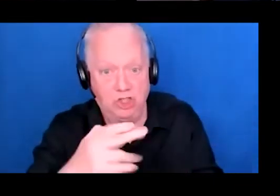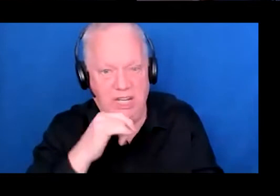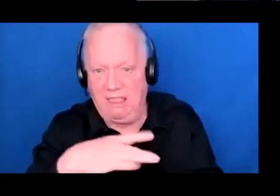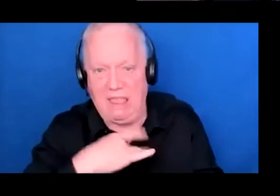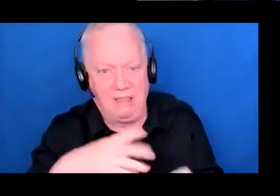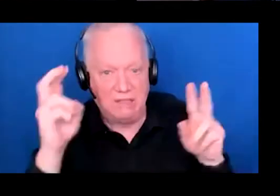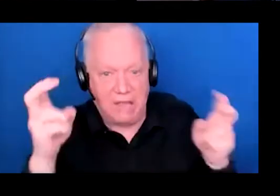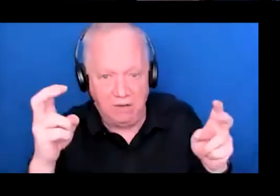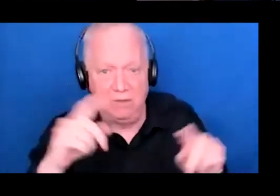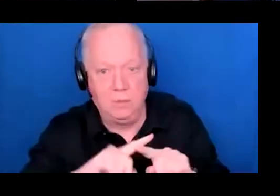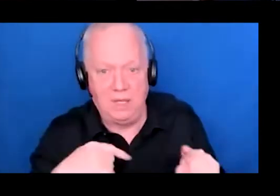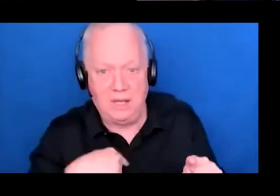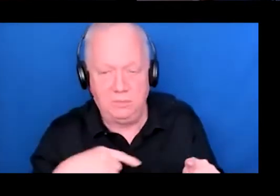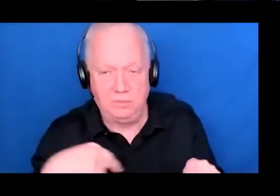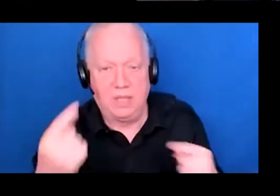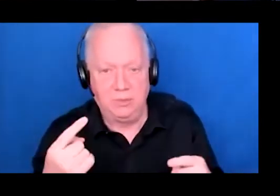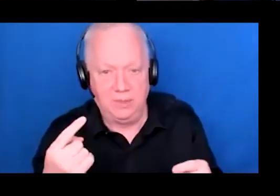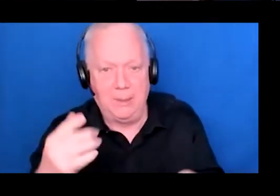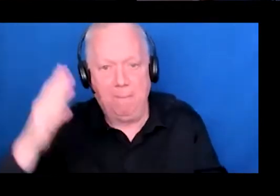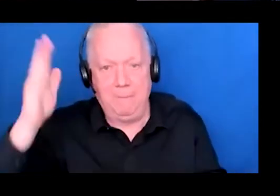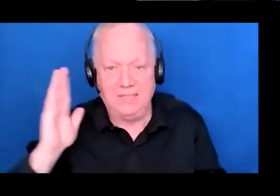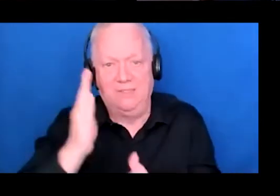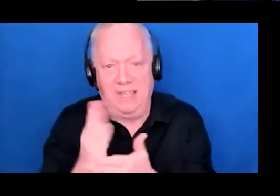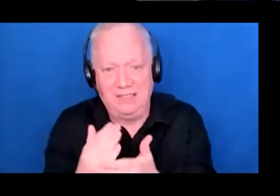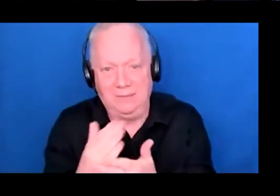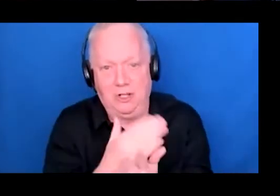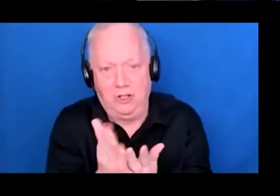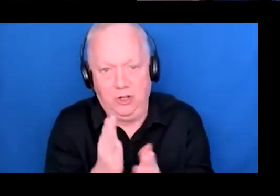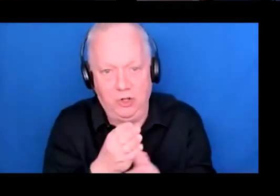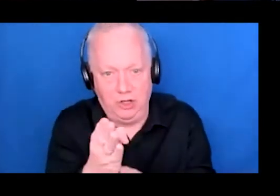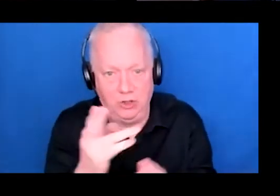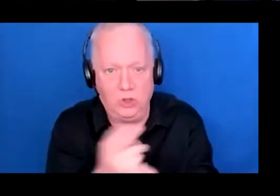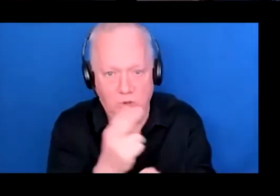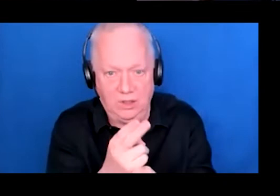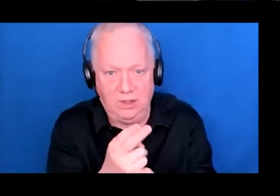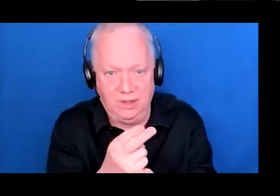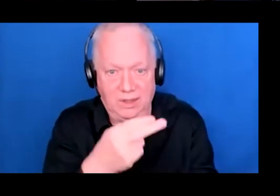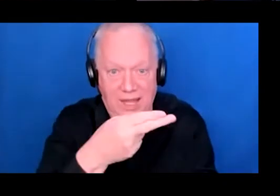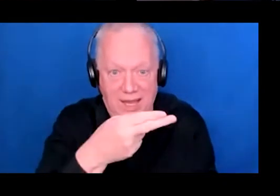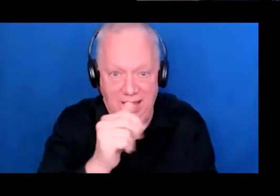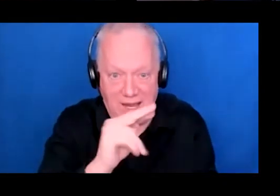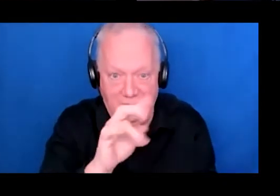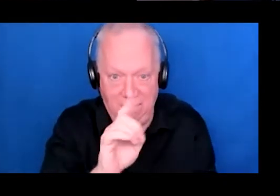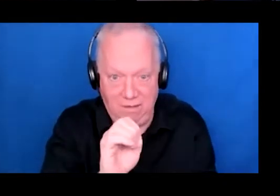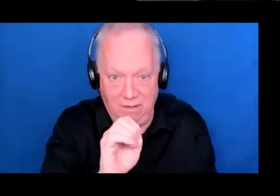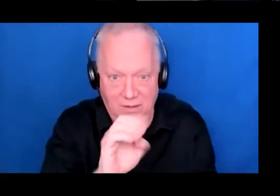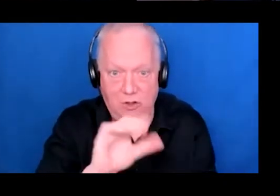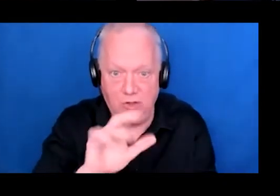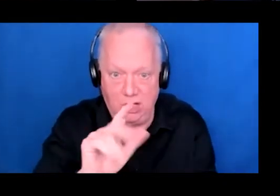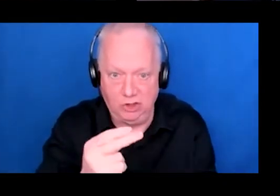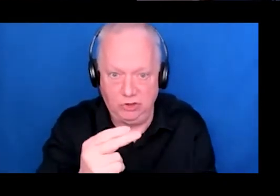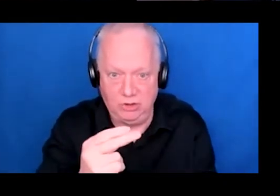title, but that had been a past phase in my career of using the handle Crutch. So that is something that I had passed